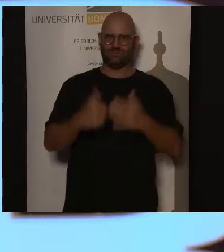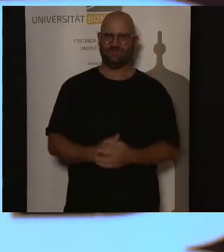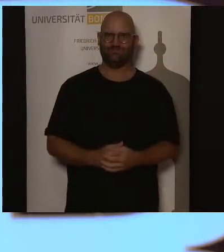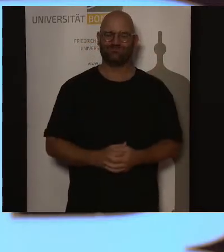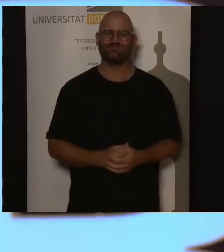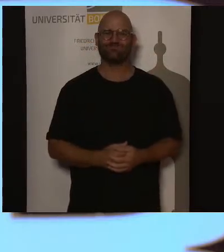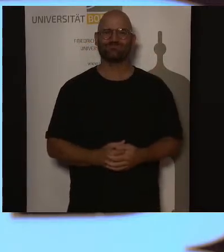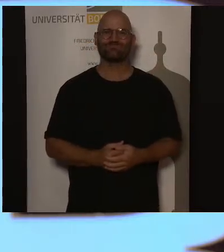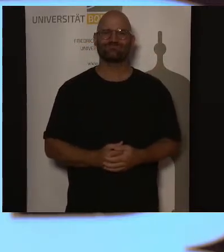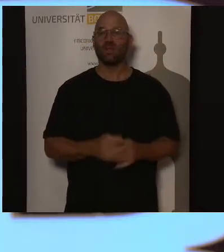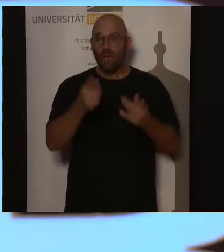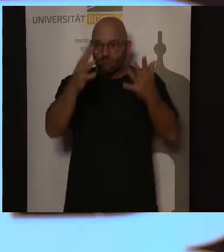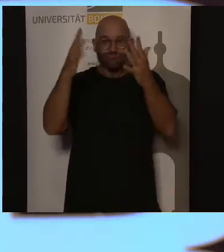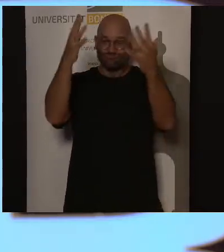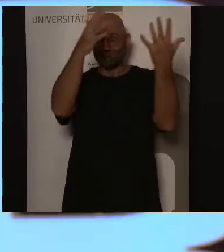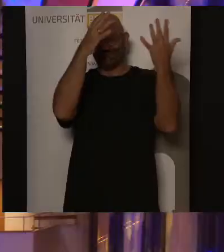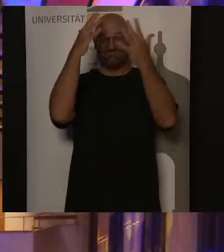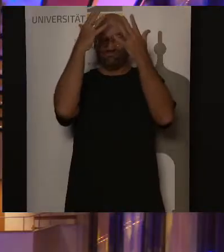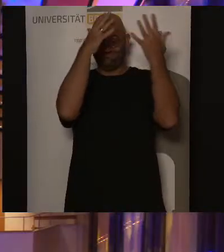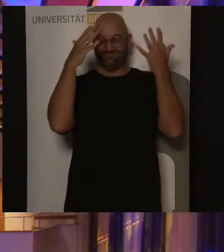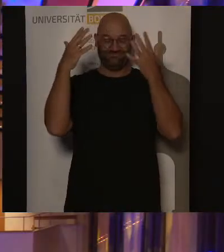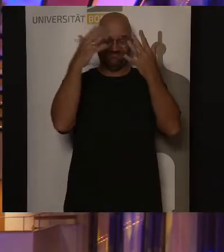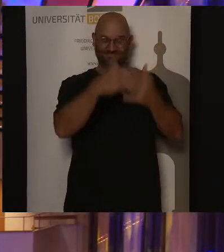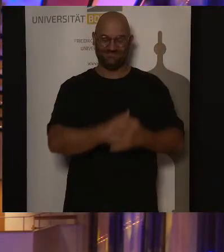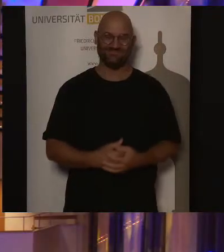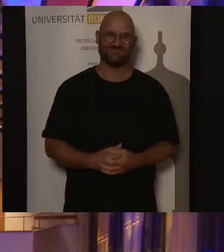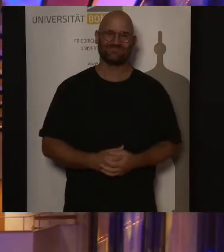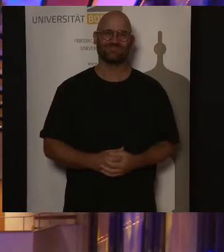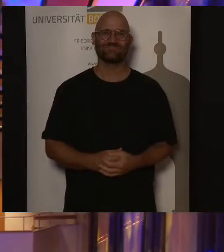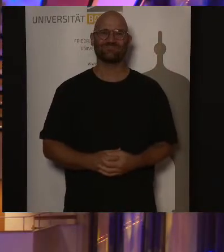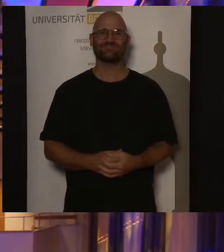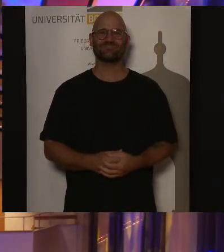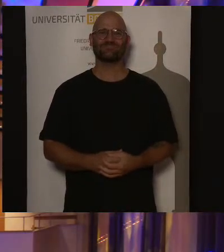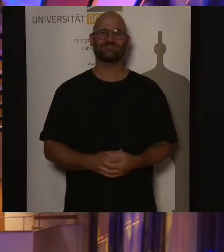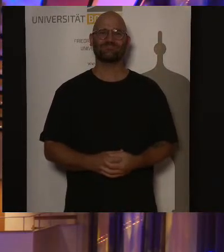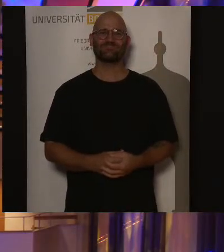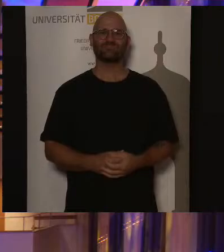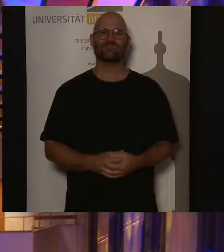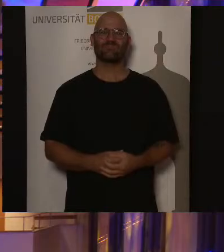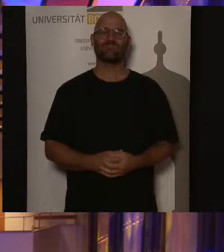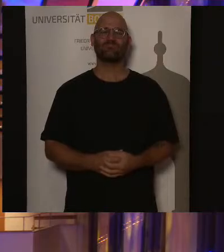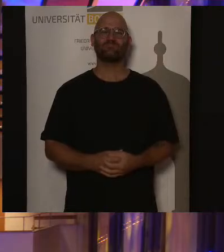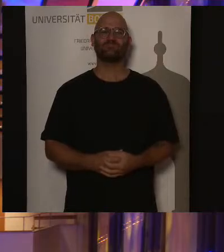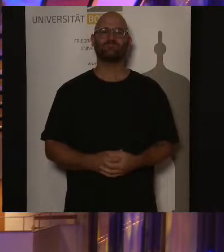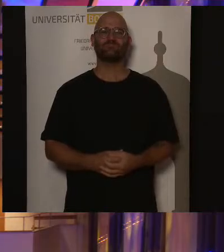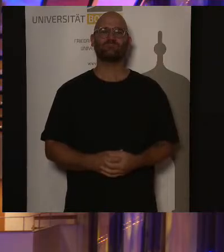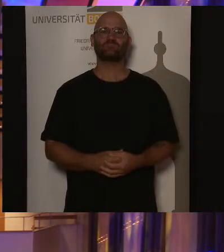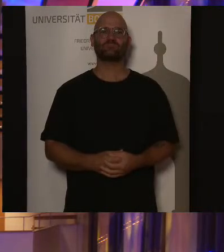not in this room to our university, which is something else I forgot previously.